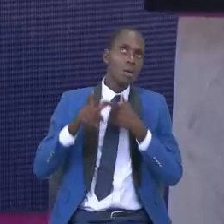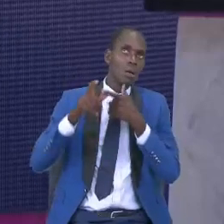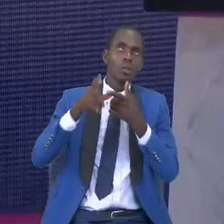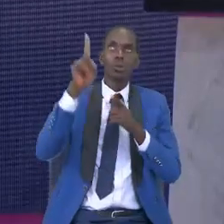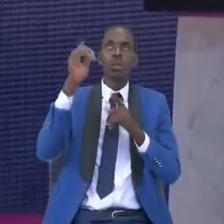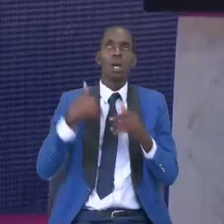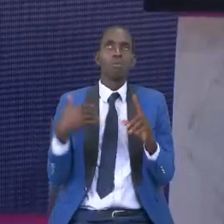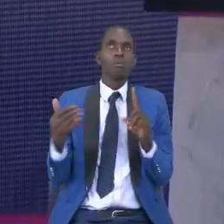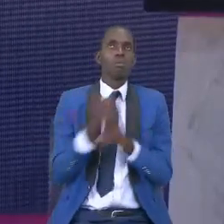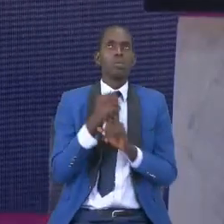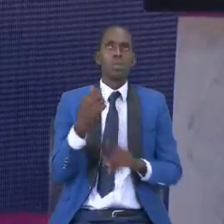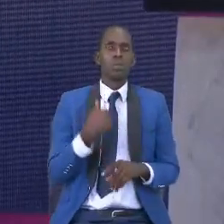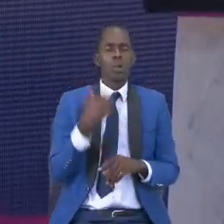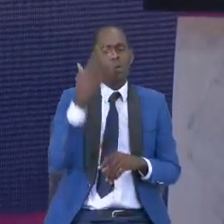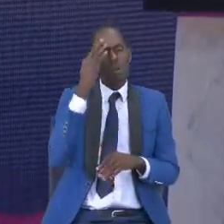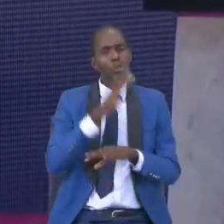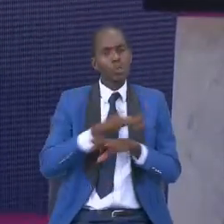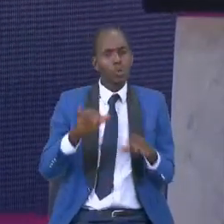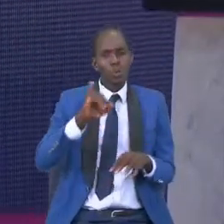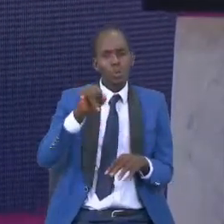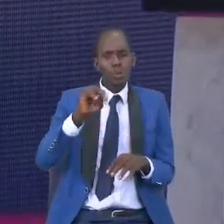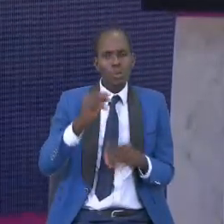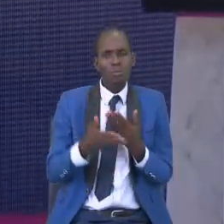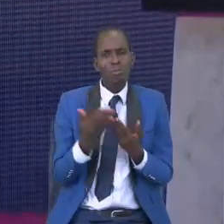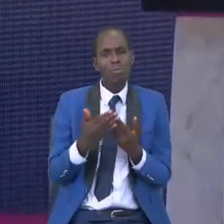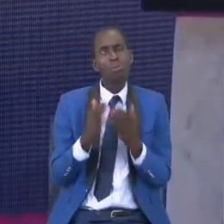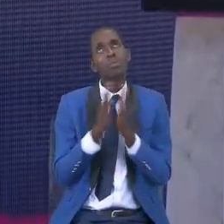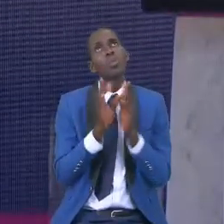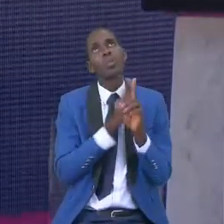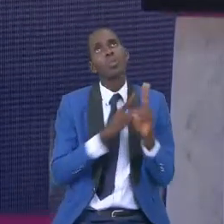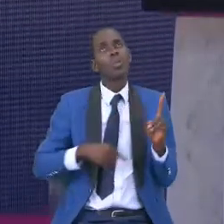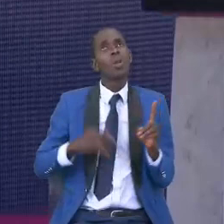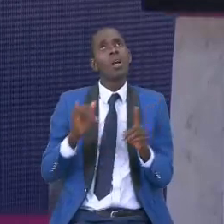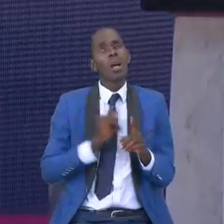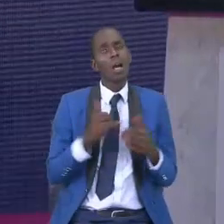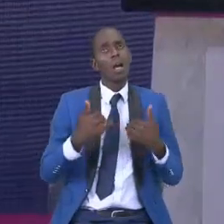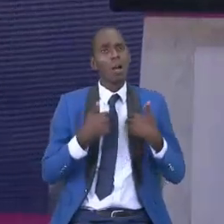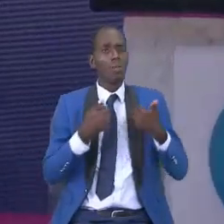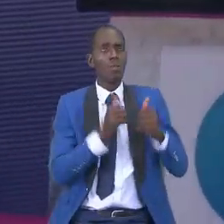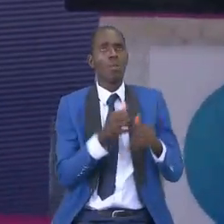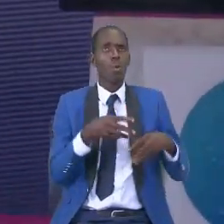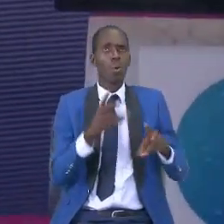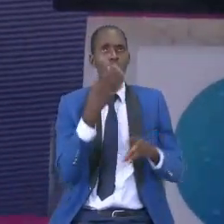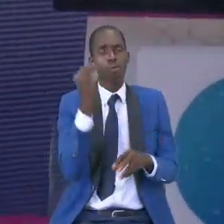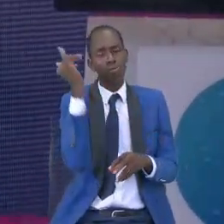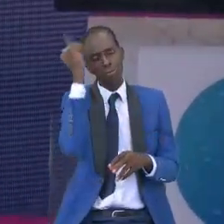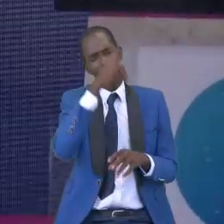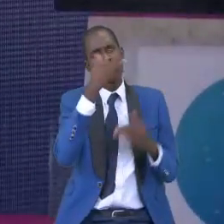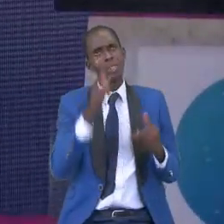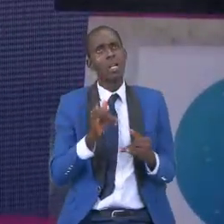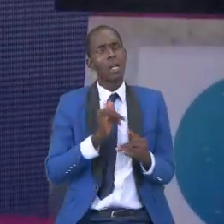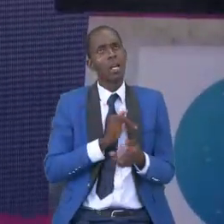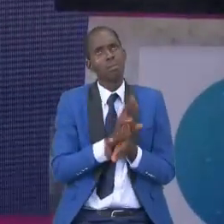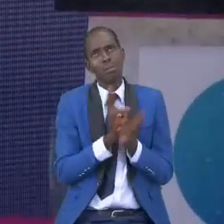I followed the way of foolishness. Now I'm going to be wise, and I'm not going to run away from the omnipresent God